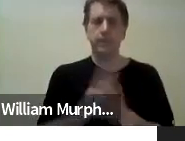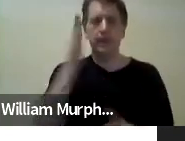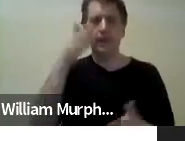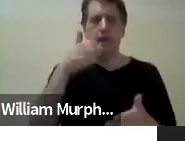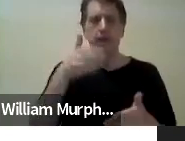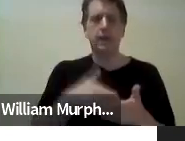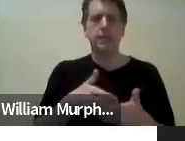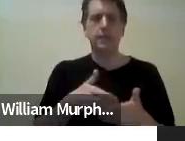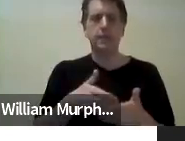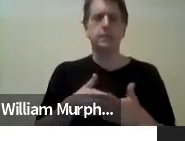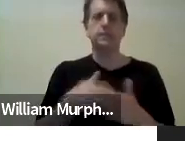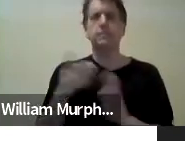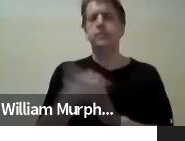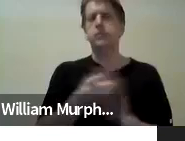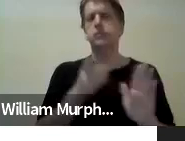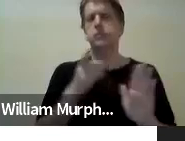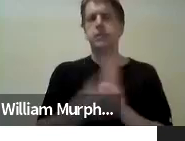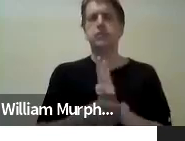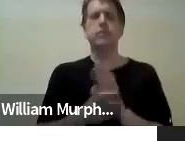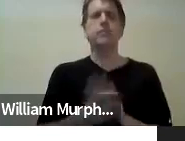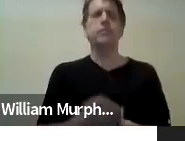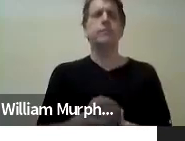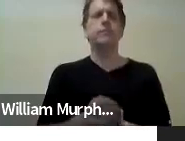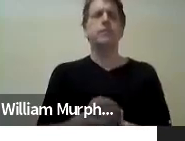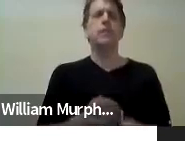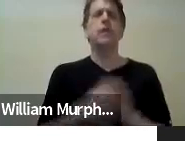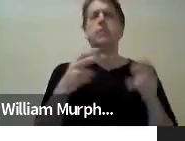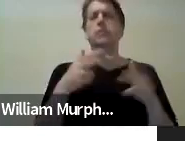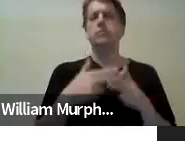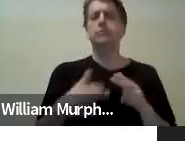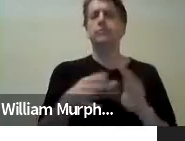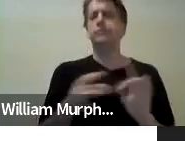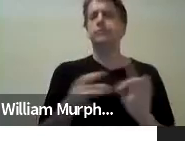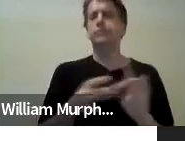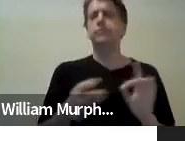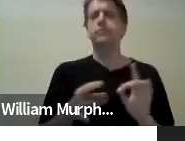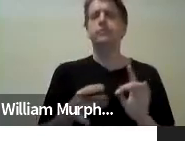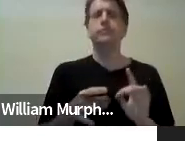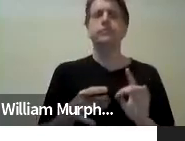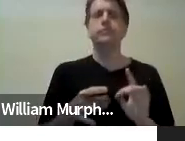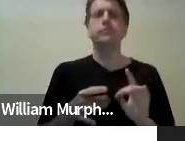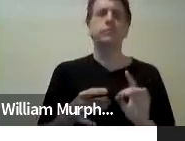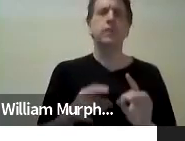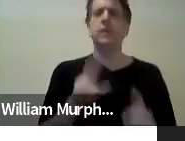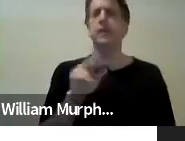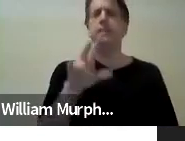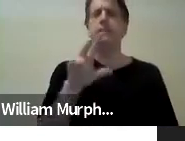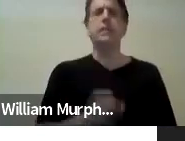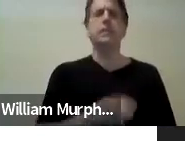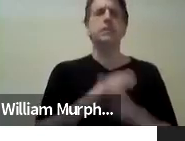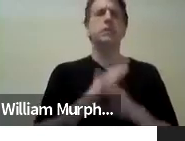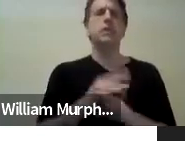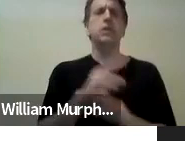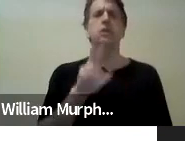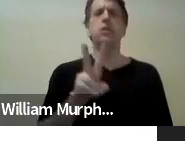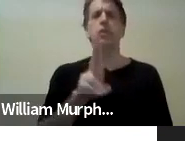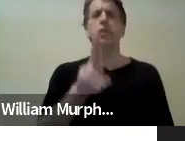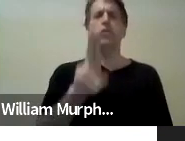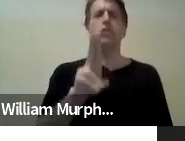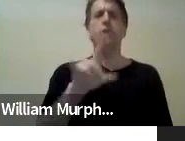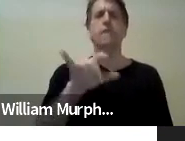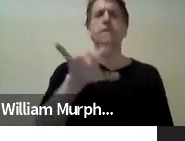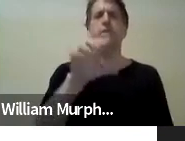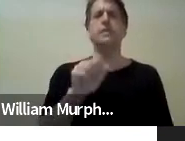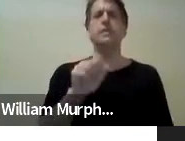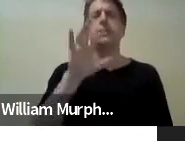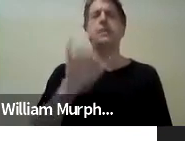against discrimination. I wanted to say briefly about U visa protections. So a U visa is a visa that a